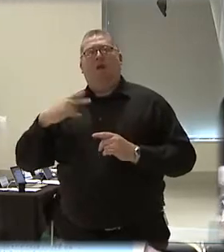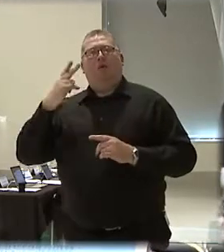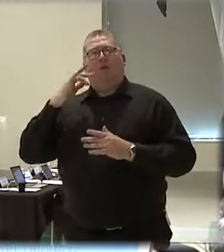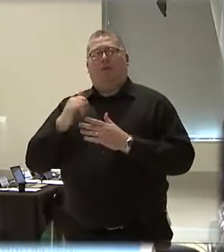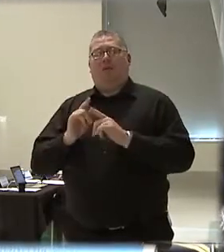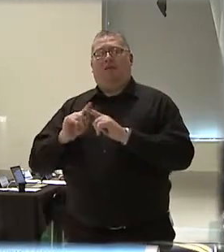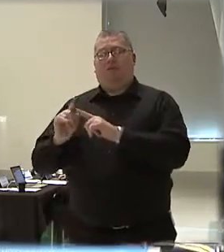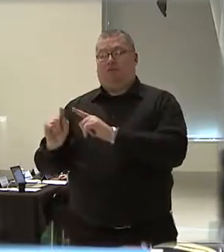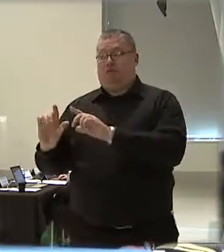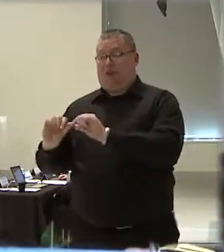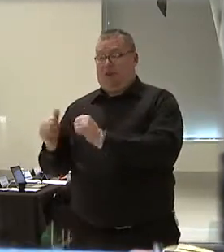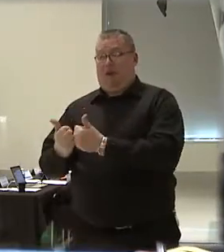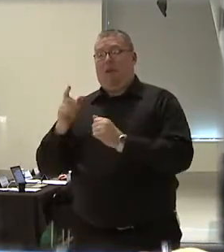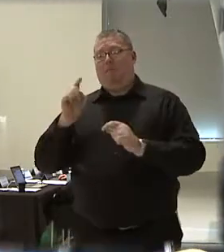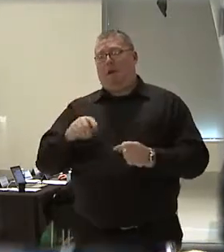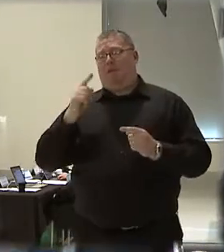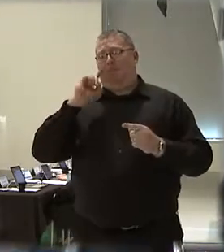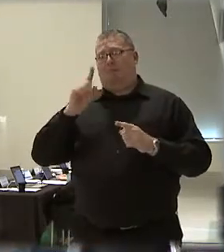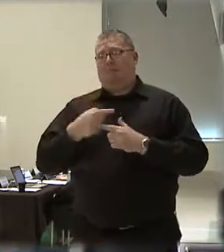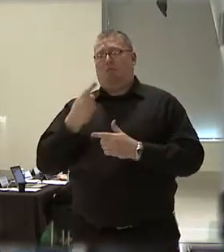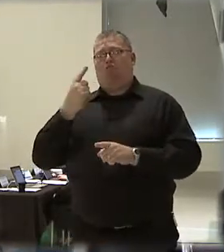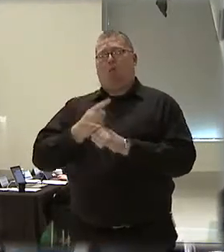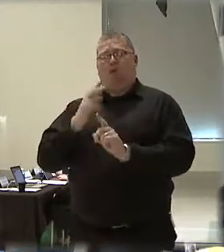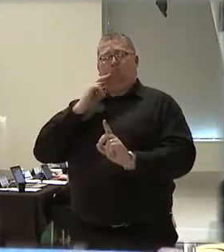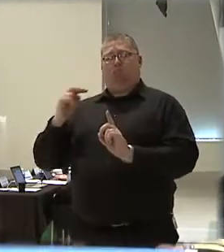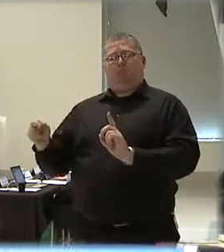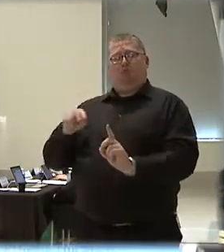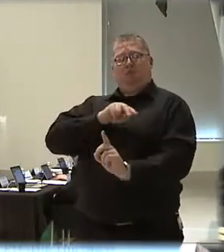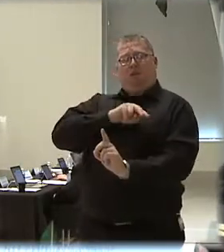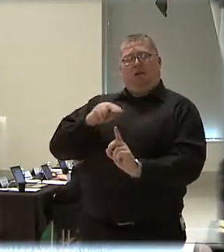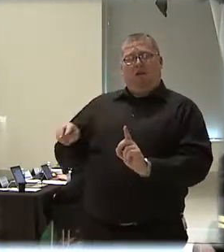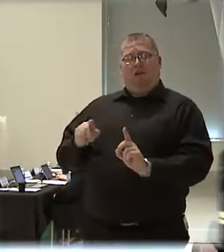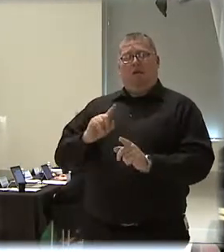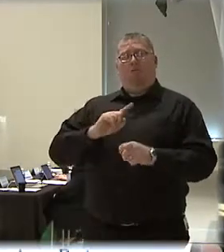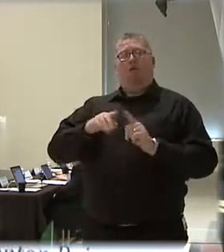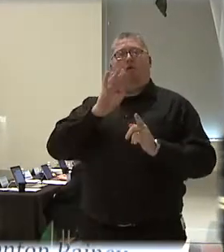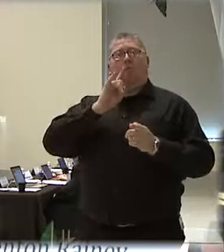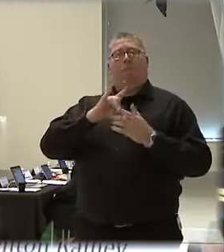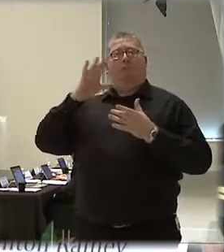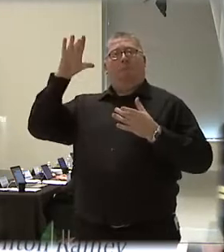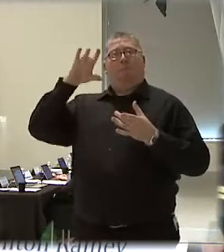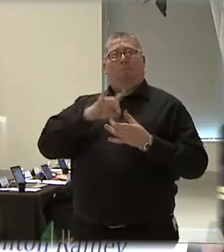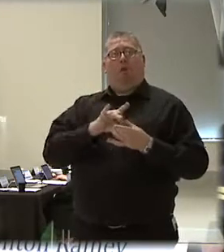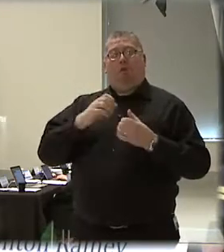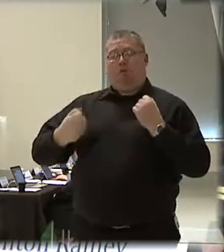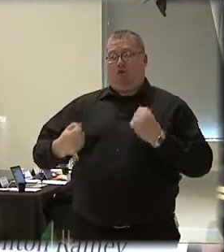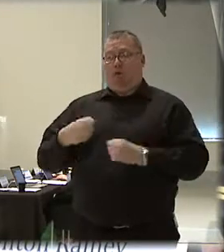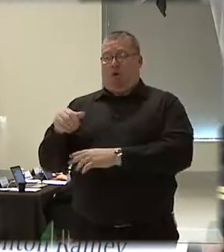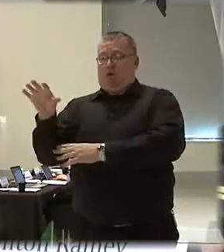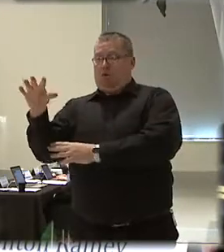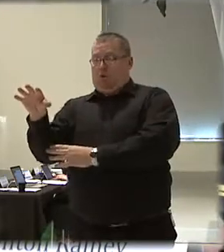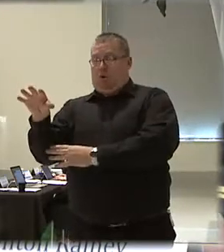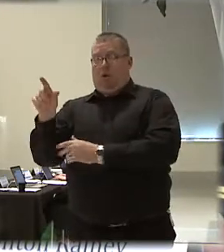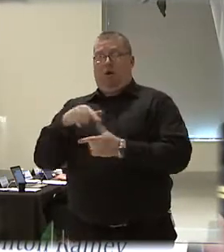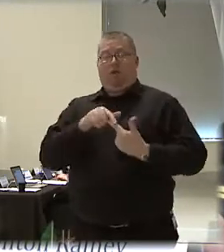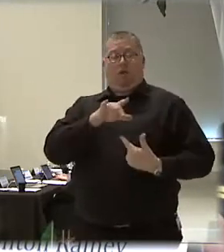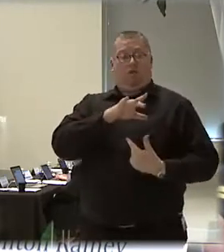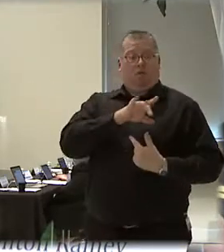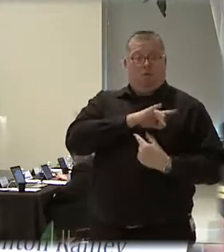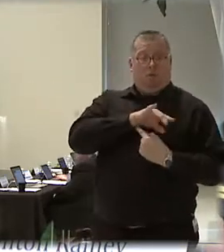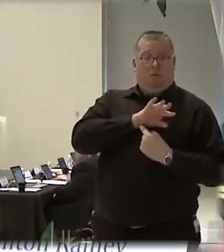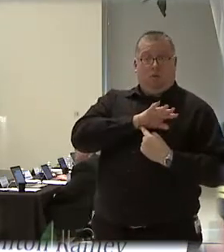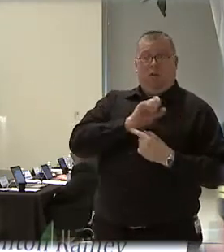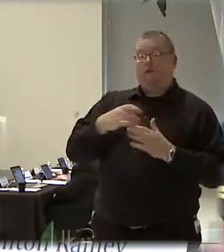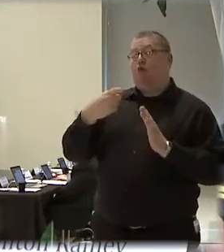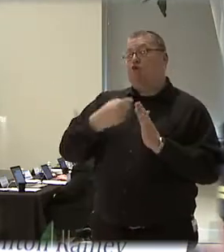organizations have to address that so that you get a good perspective. But you mentioned that pairing the dash and the body cameras together, if costs